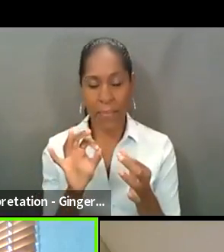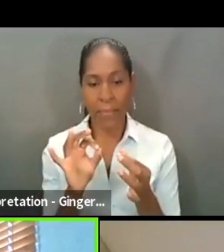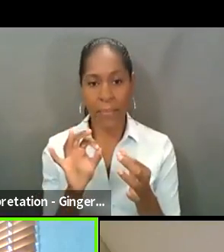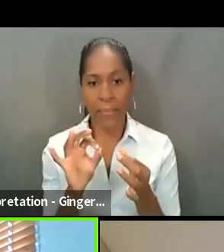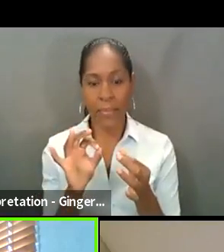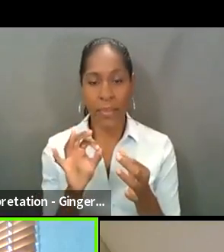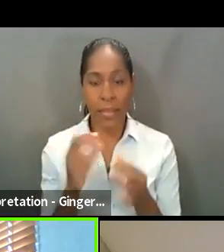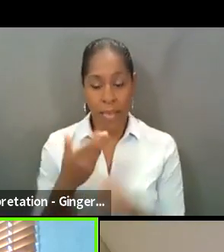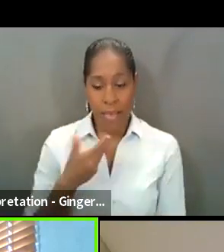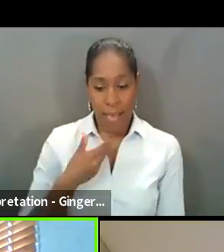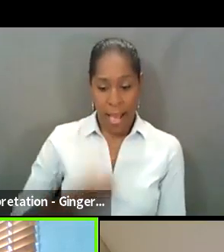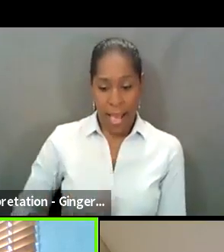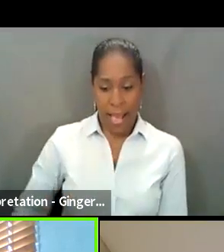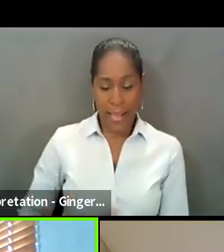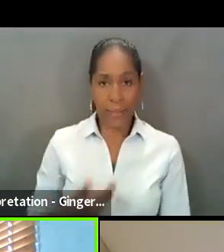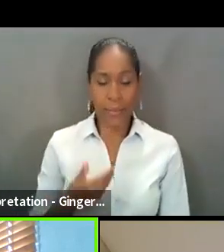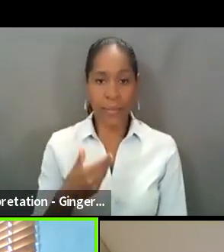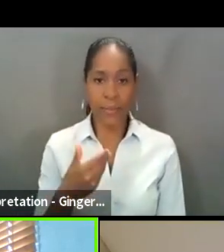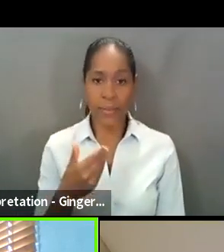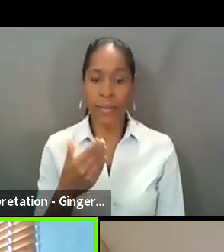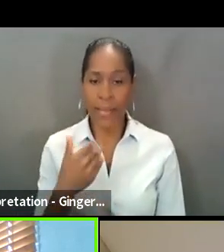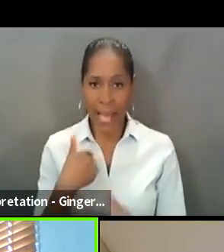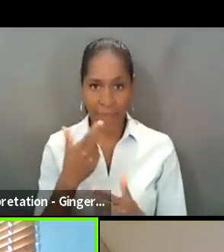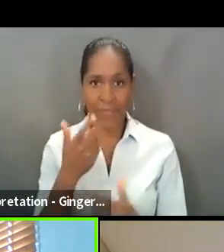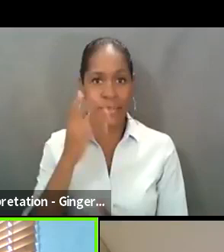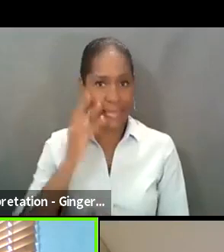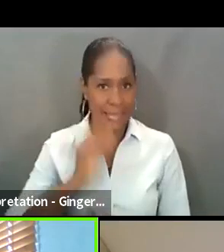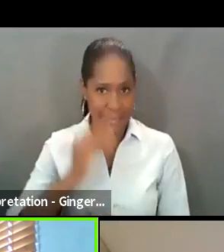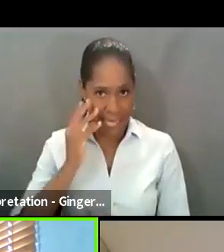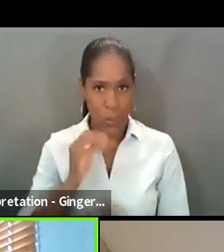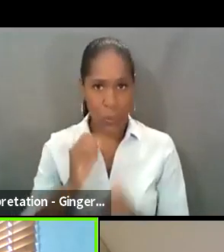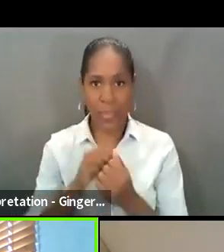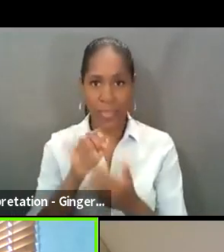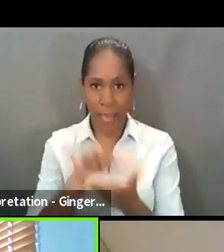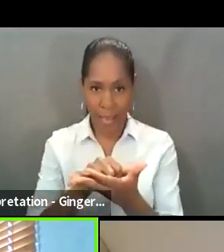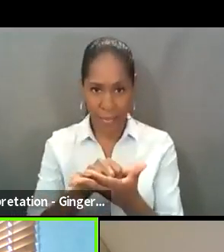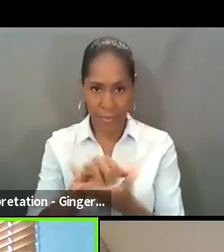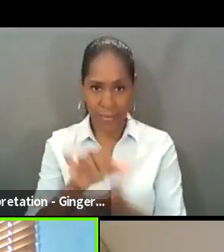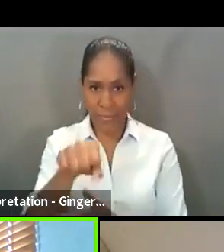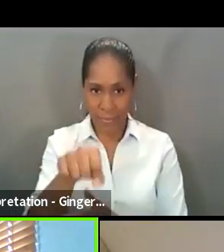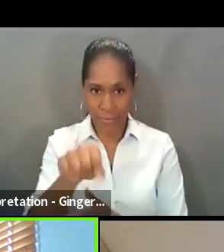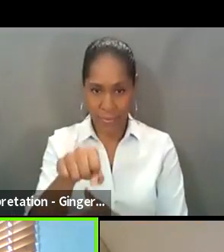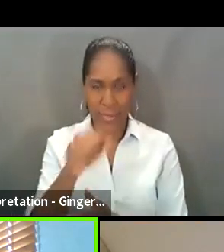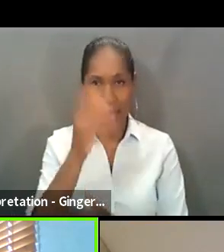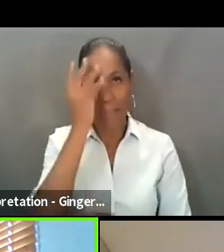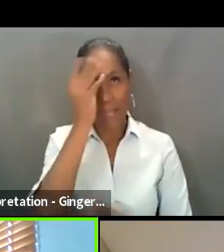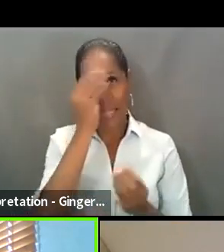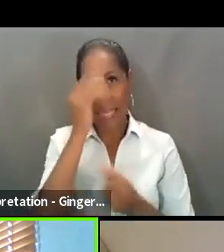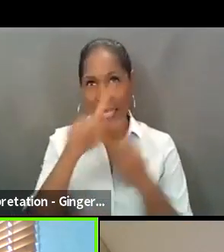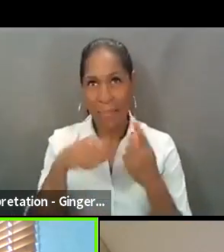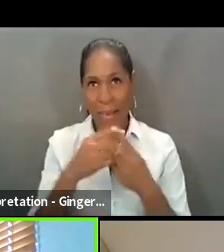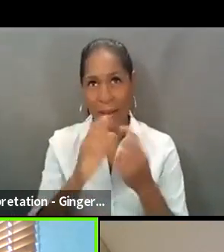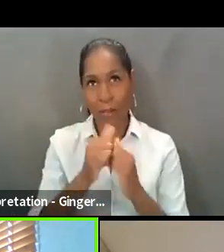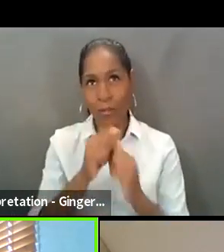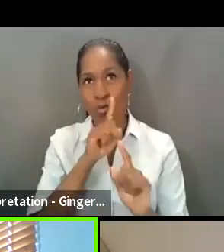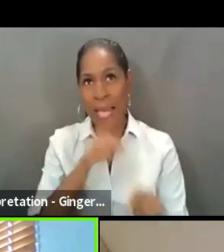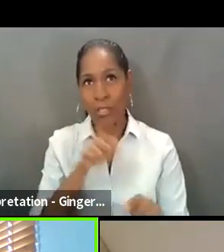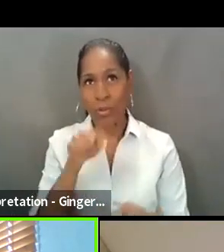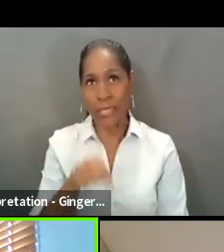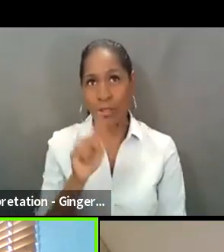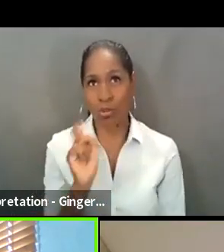basically have dealt with this and thinking about this question.